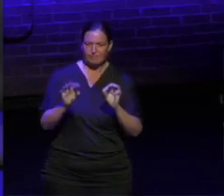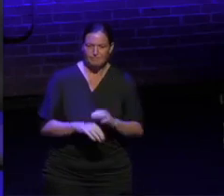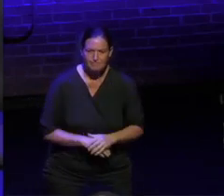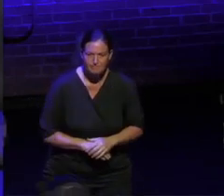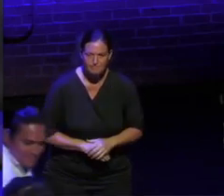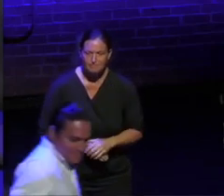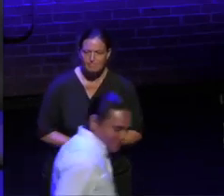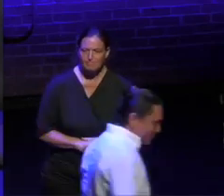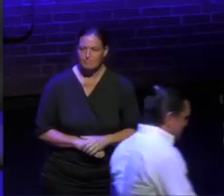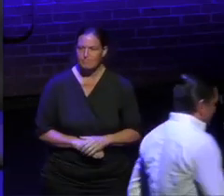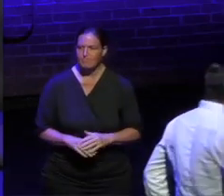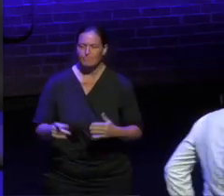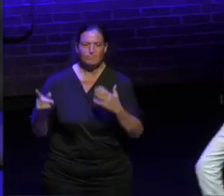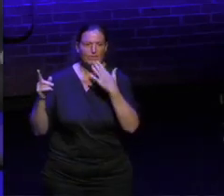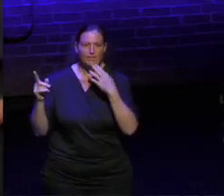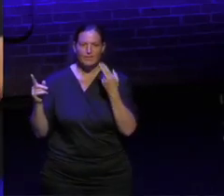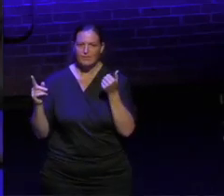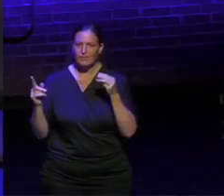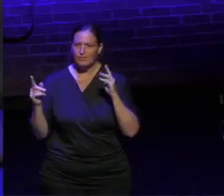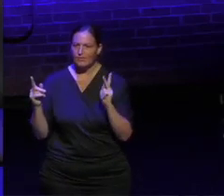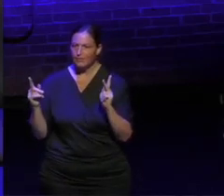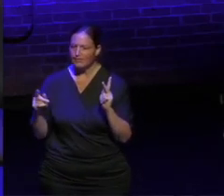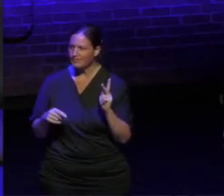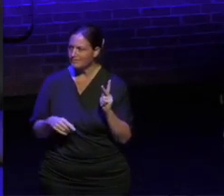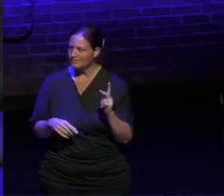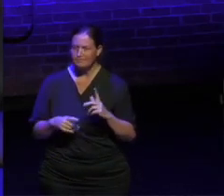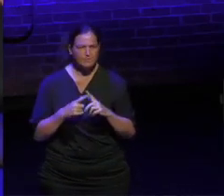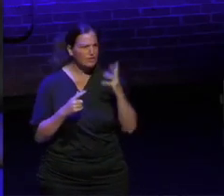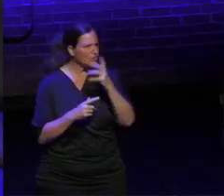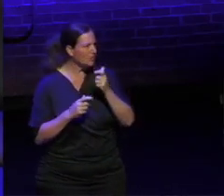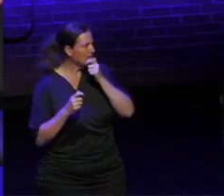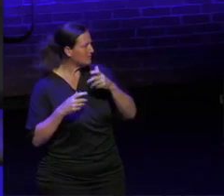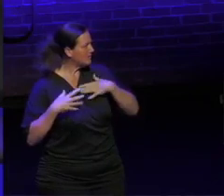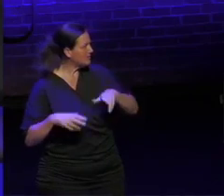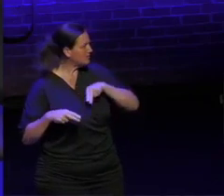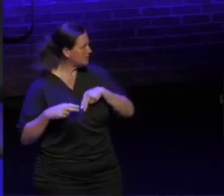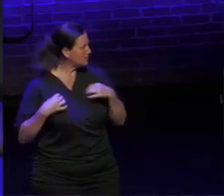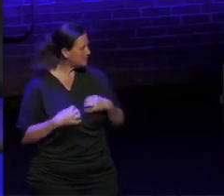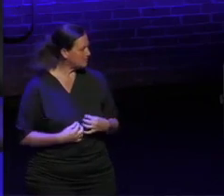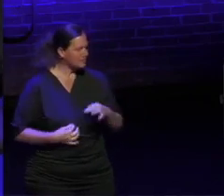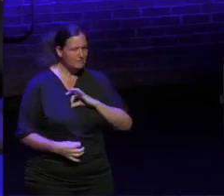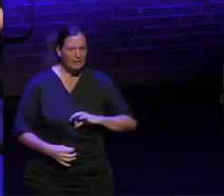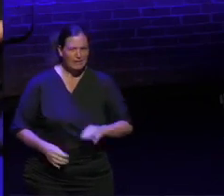you. Thank you, Hank. You look handsome in your suit thingy.